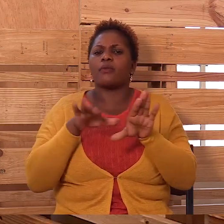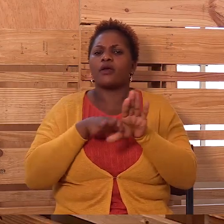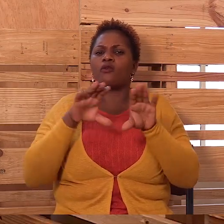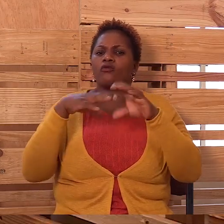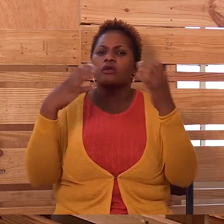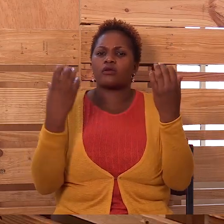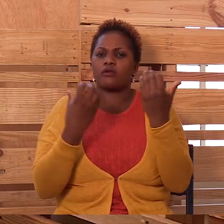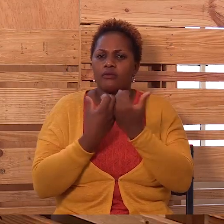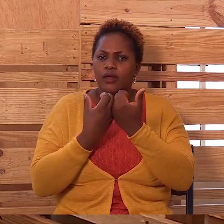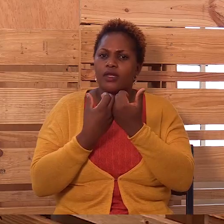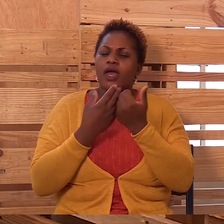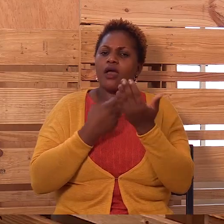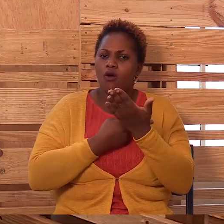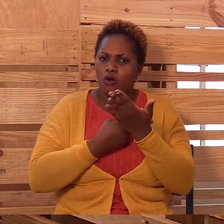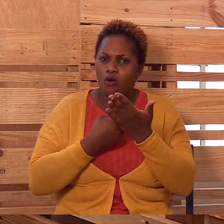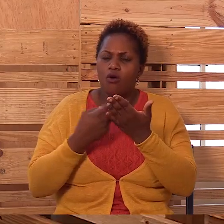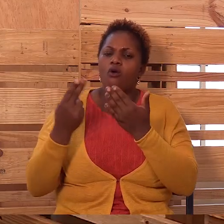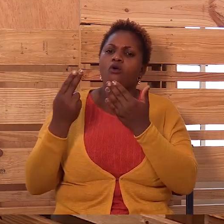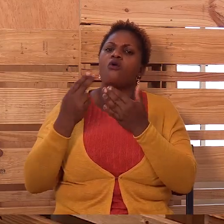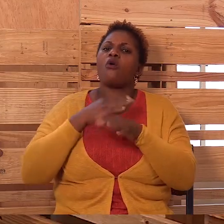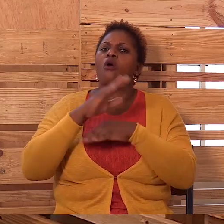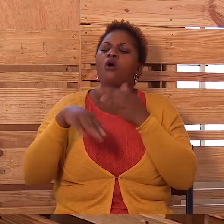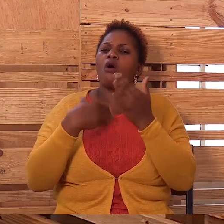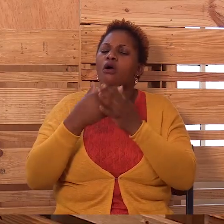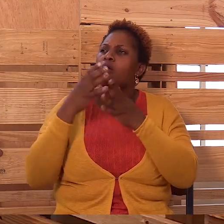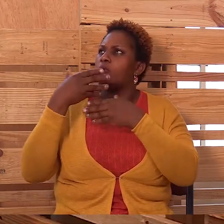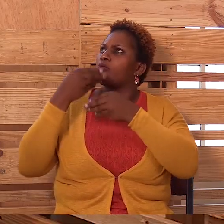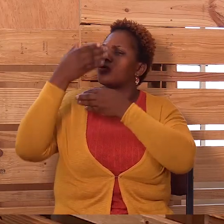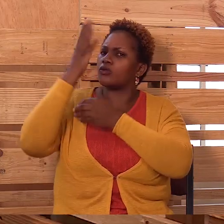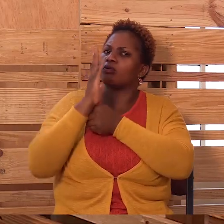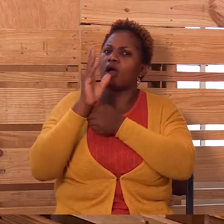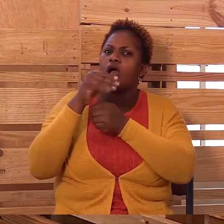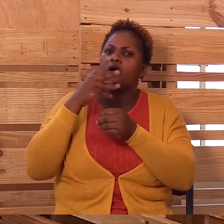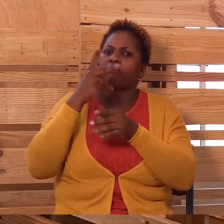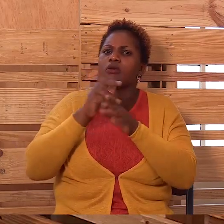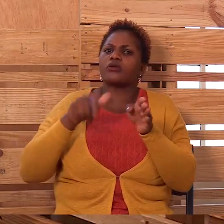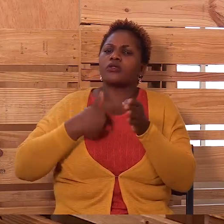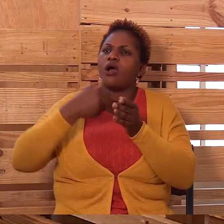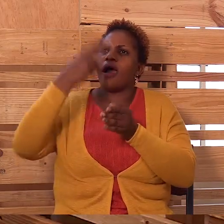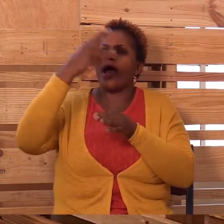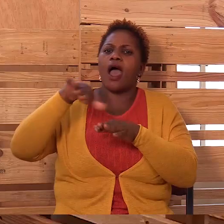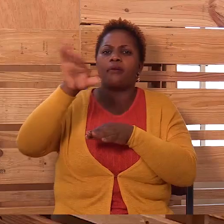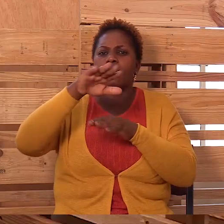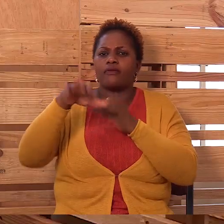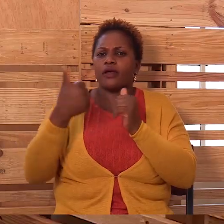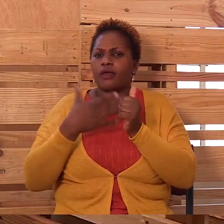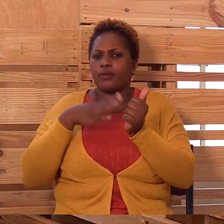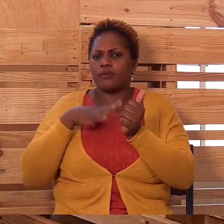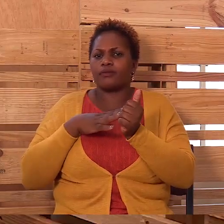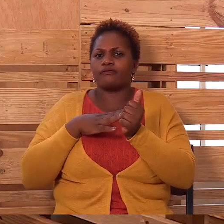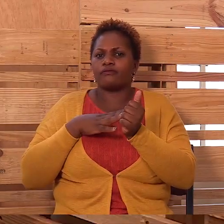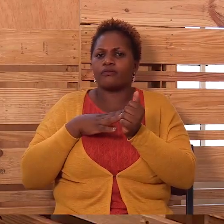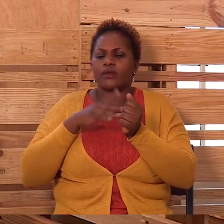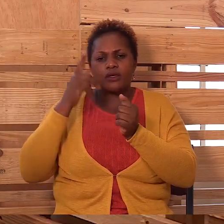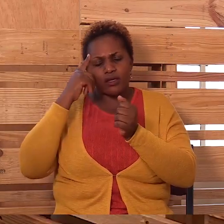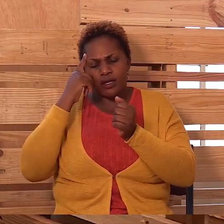All the members of this community are holy, and all of them belong to God. Why have you put yourself high above everybody